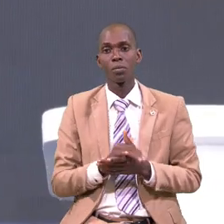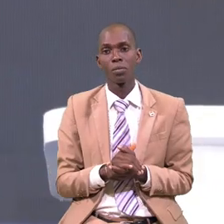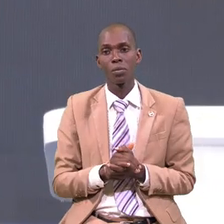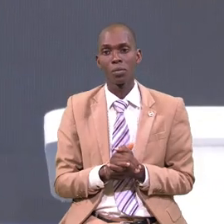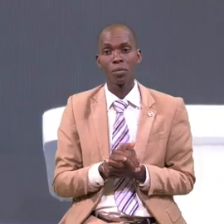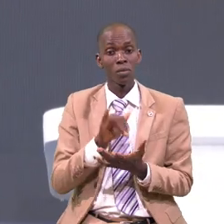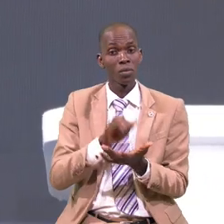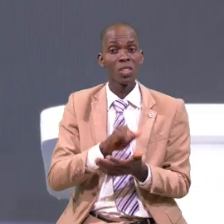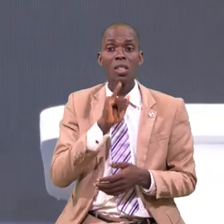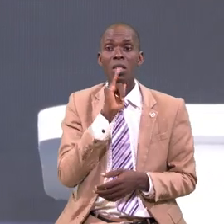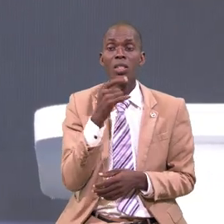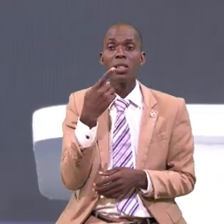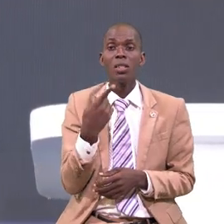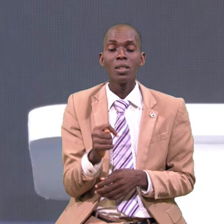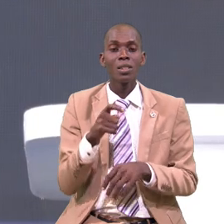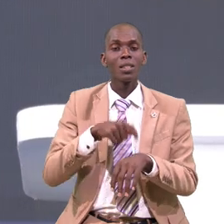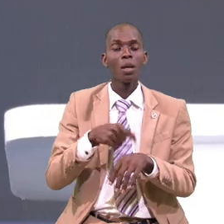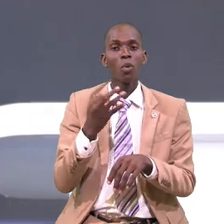That's the time of the rapture.